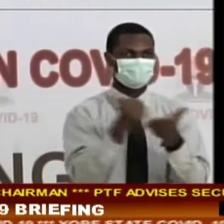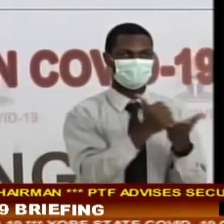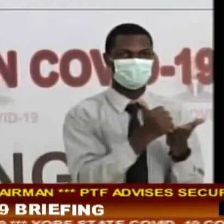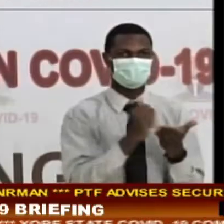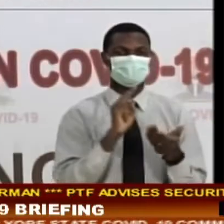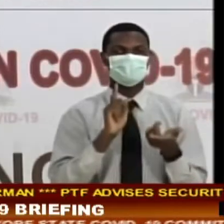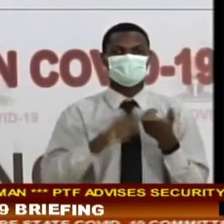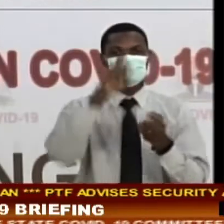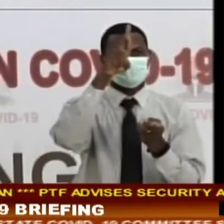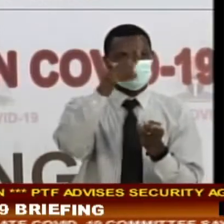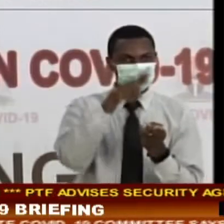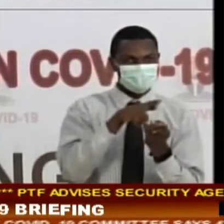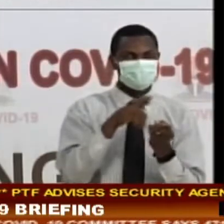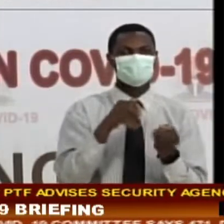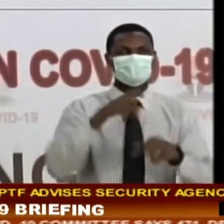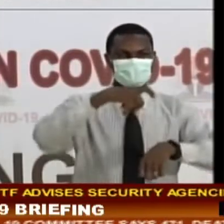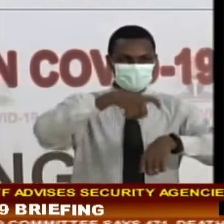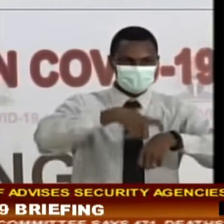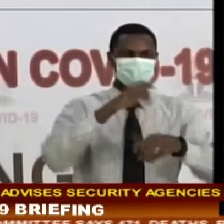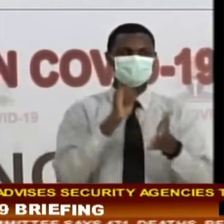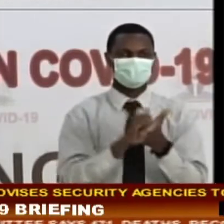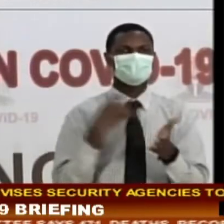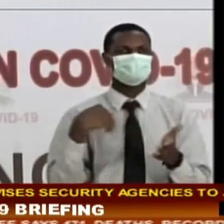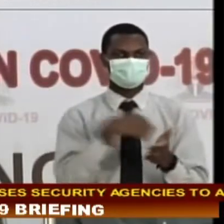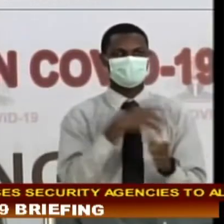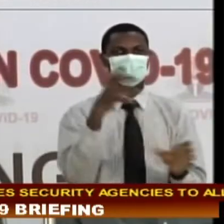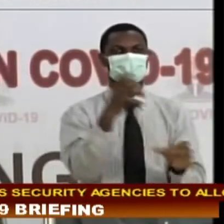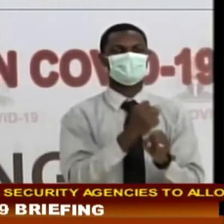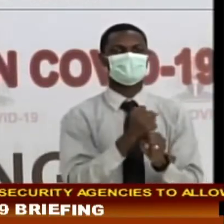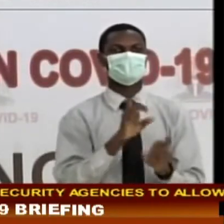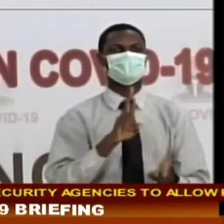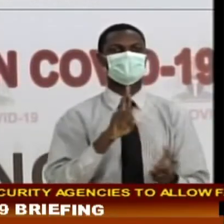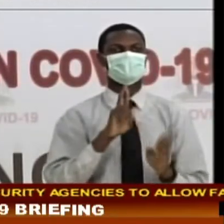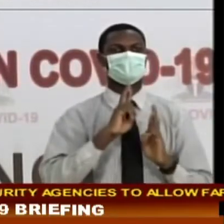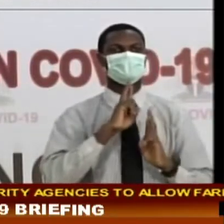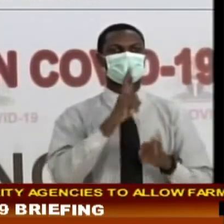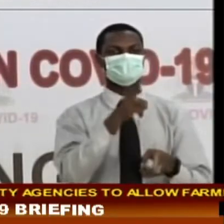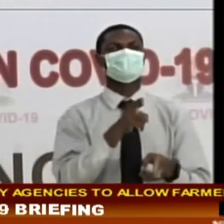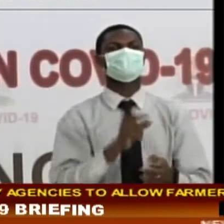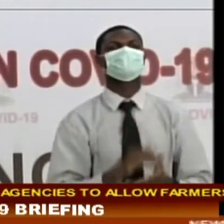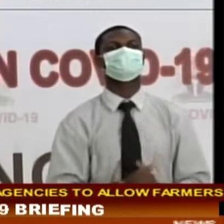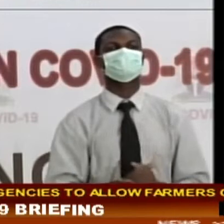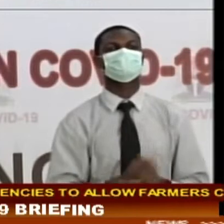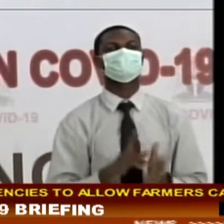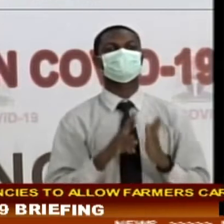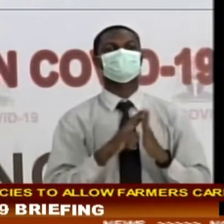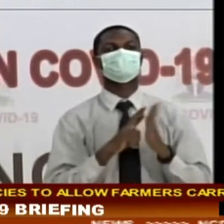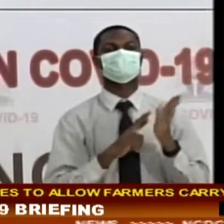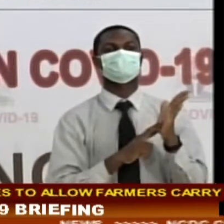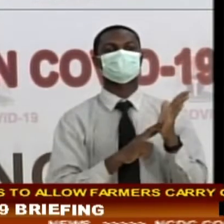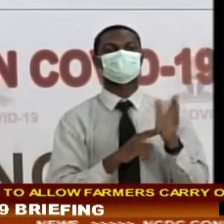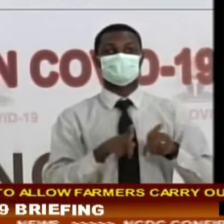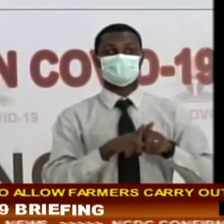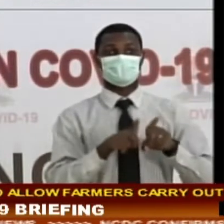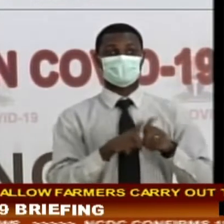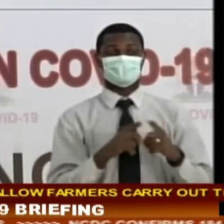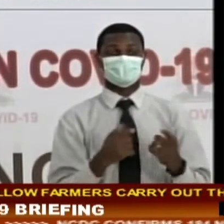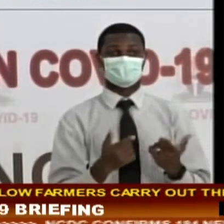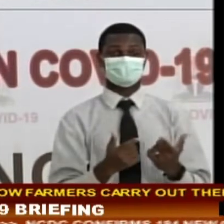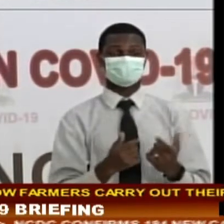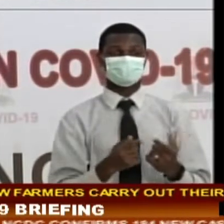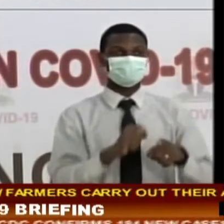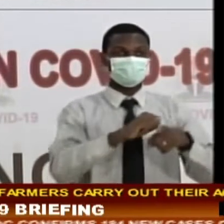extended turnaround time for results practical handholding Personnel